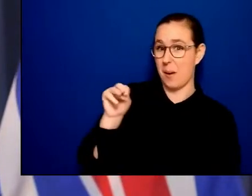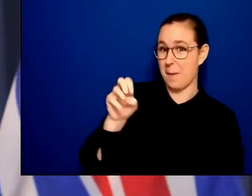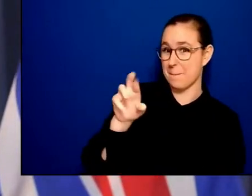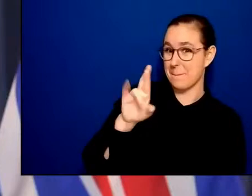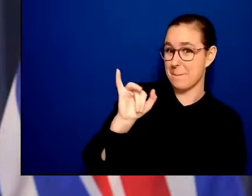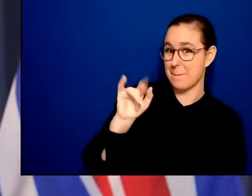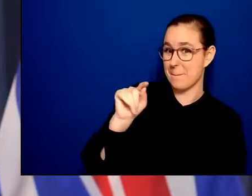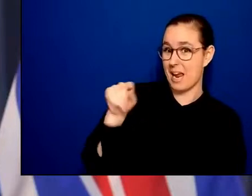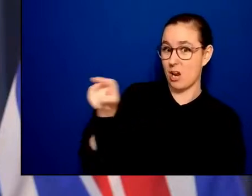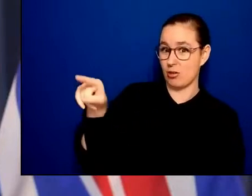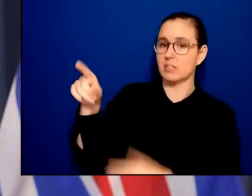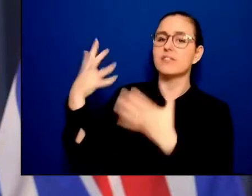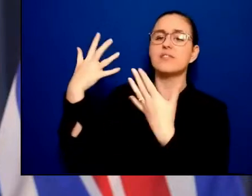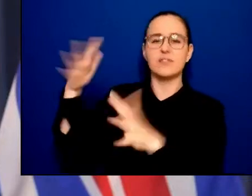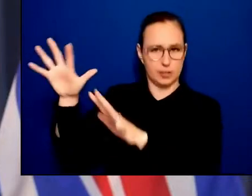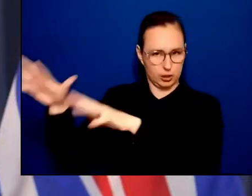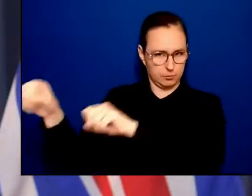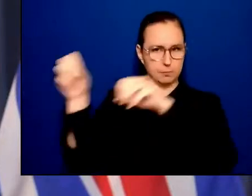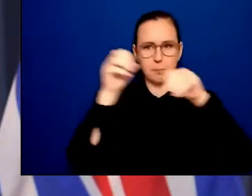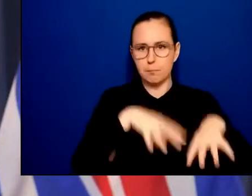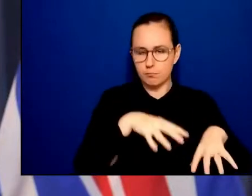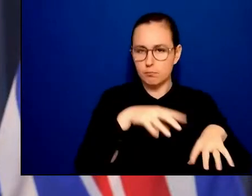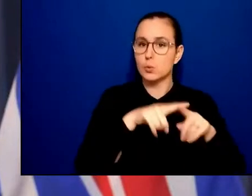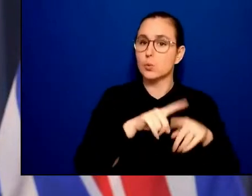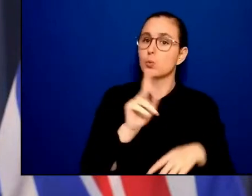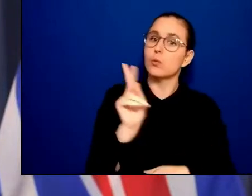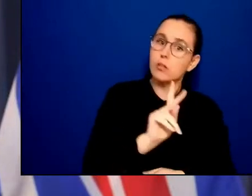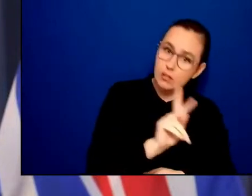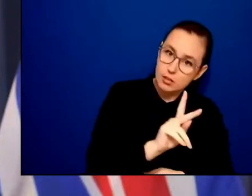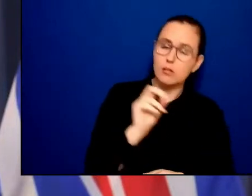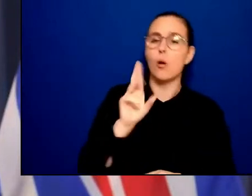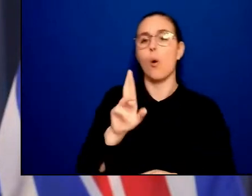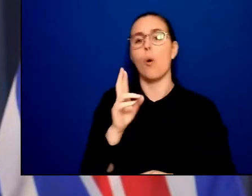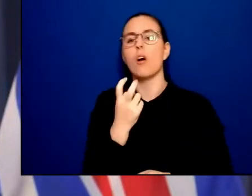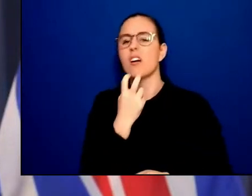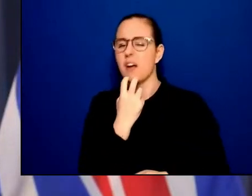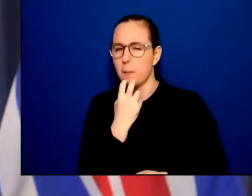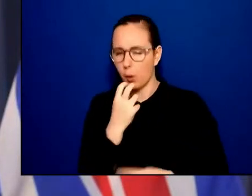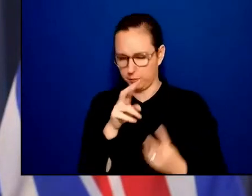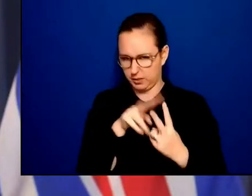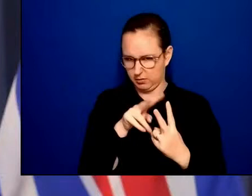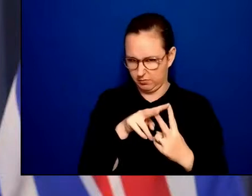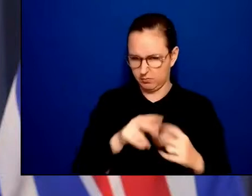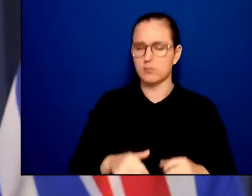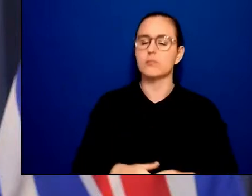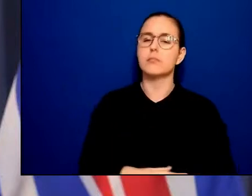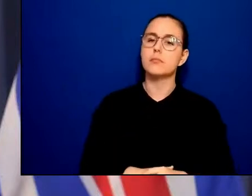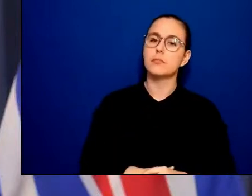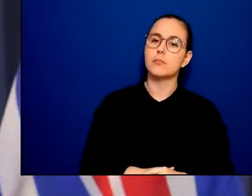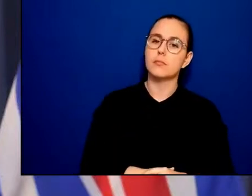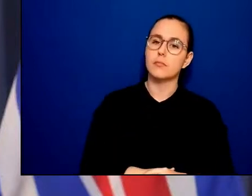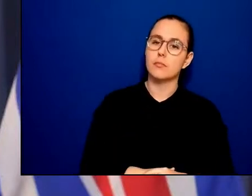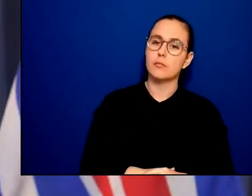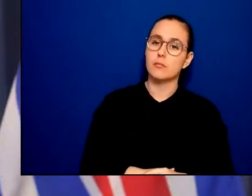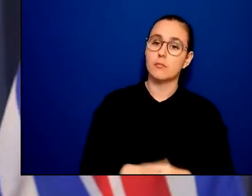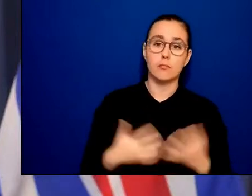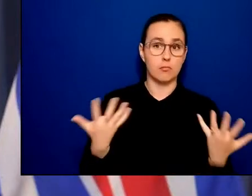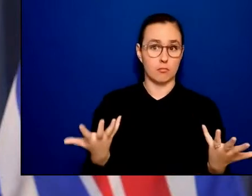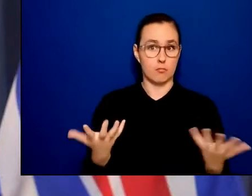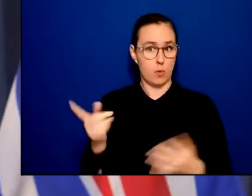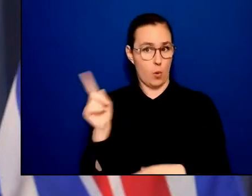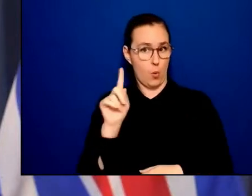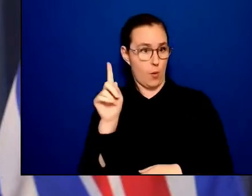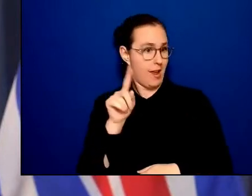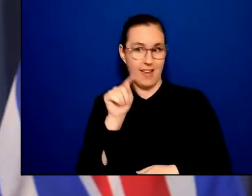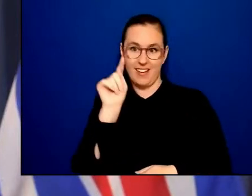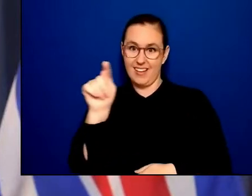efforts to move healthcare patients and long-term care and assisted living residents out of flood areas safely. Hope is supporting